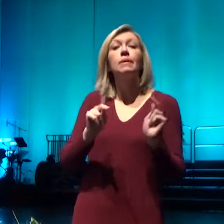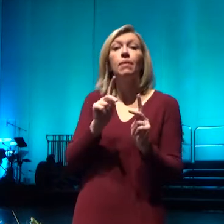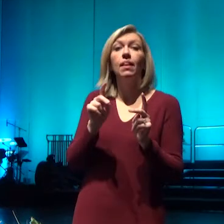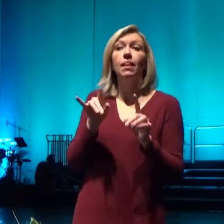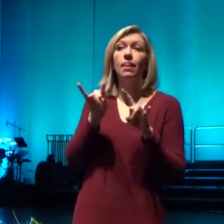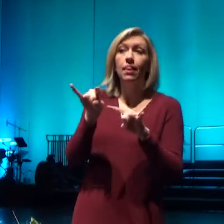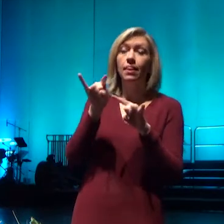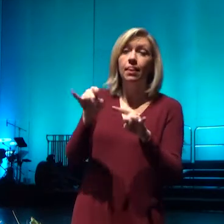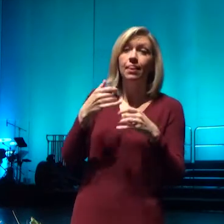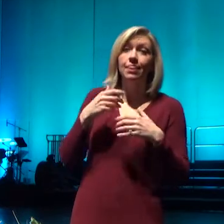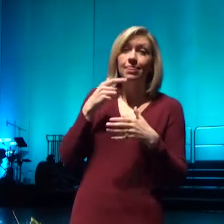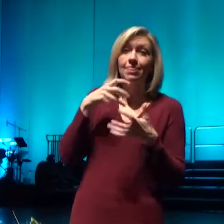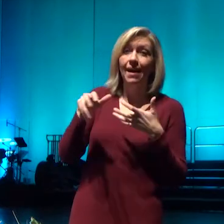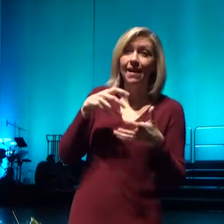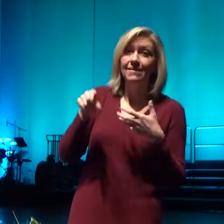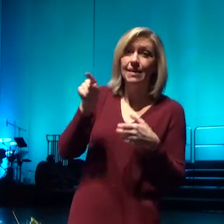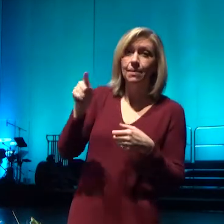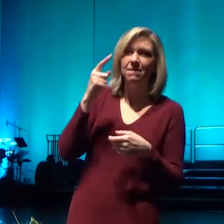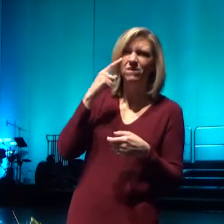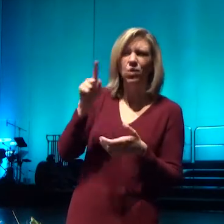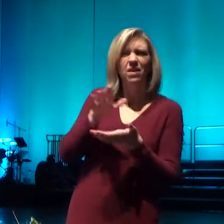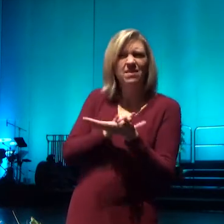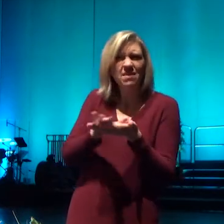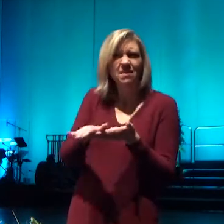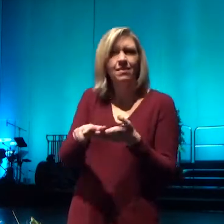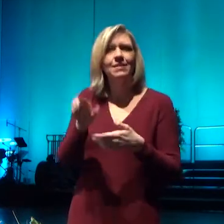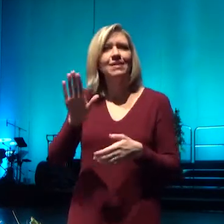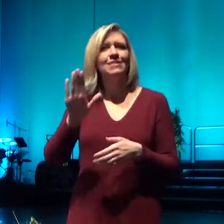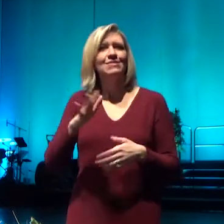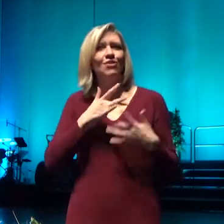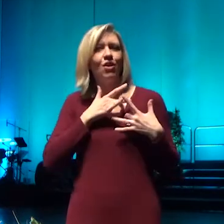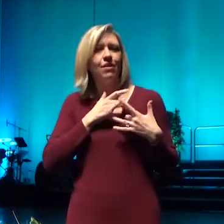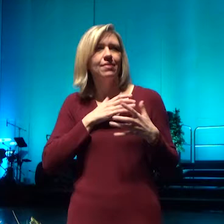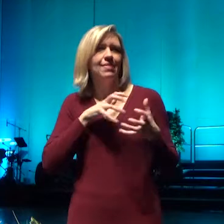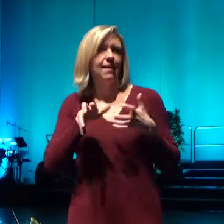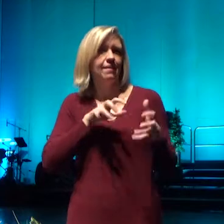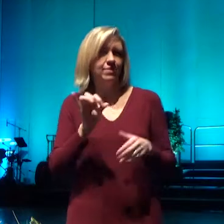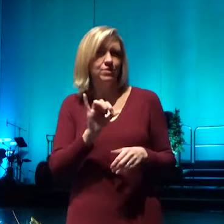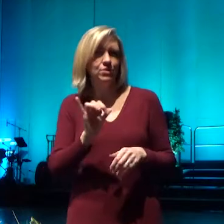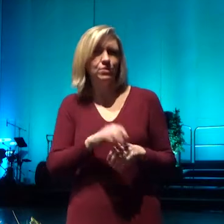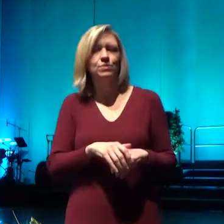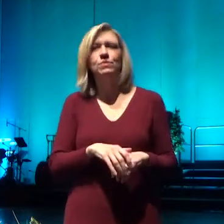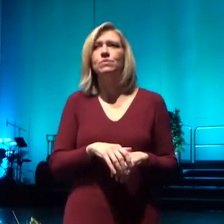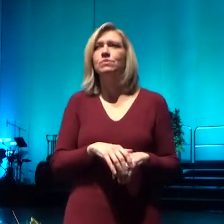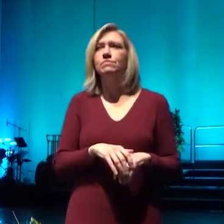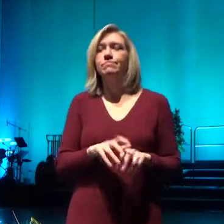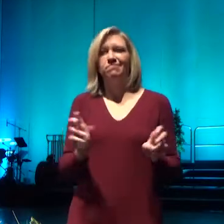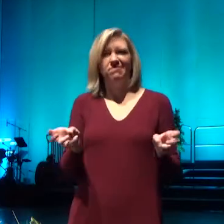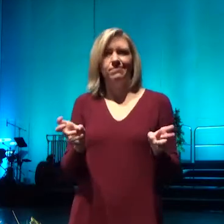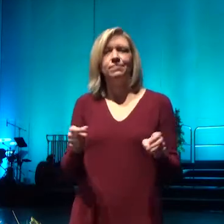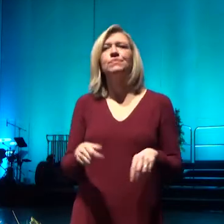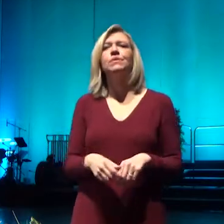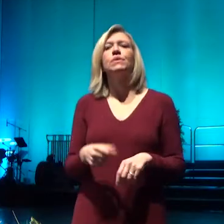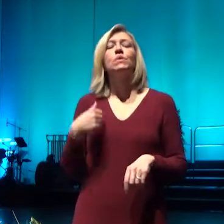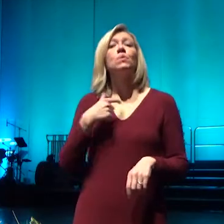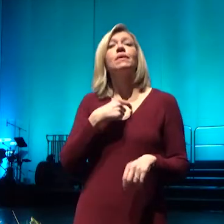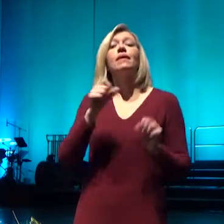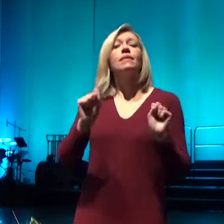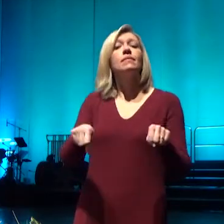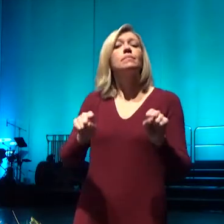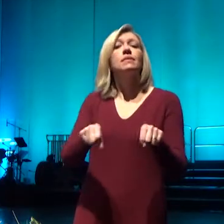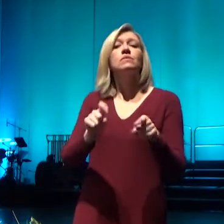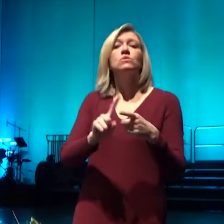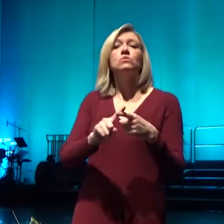so kind, his own heart laughed, and that was quite enough for him. We have that ability to take these lessons and